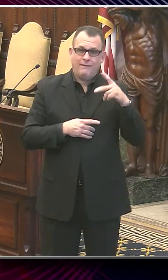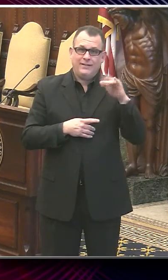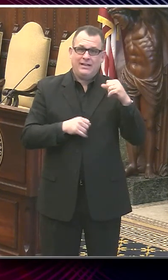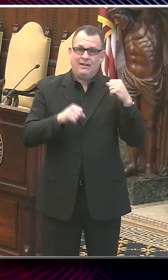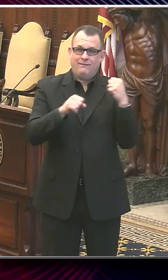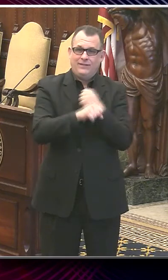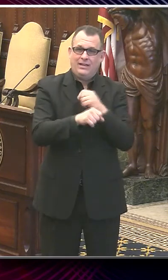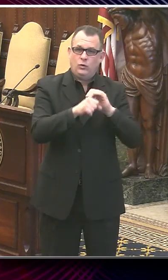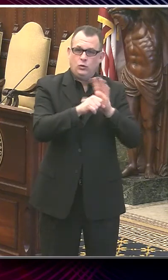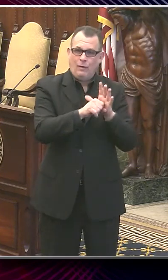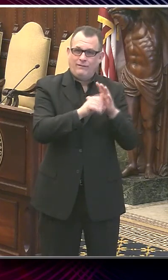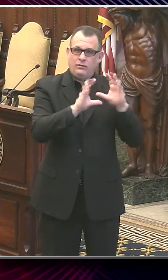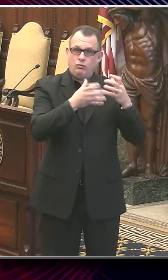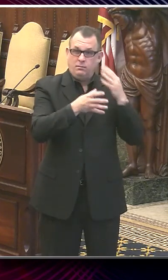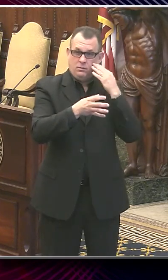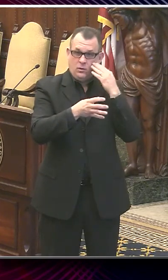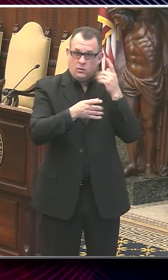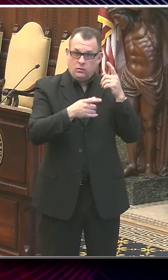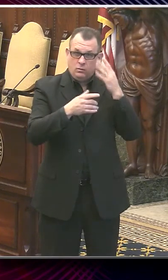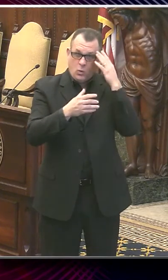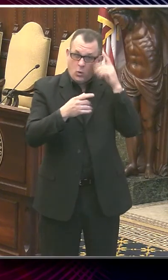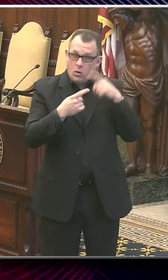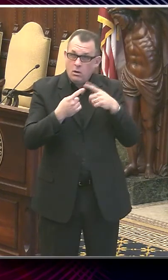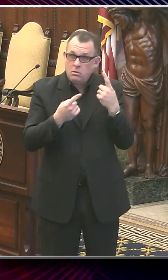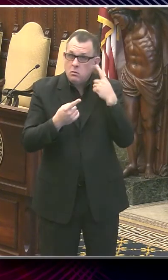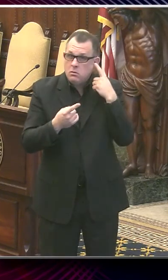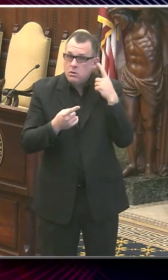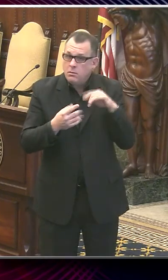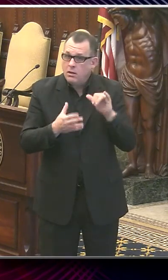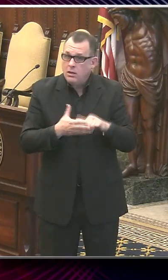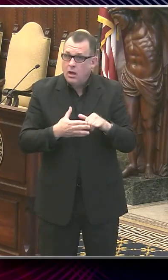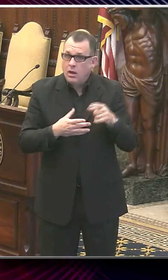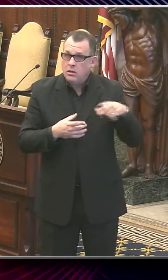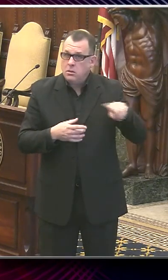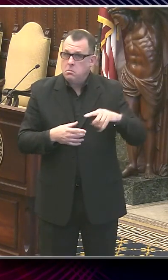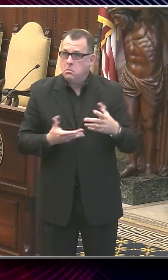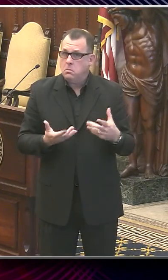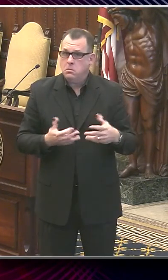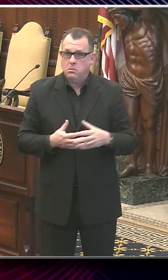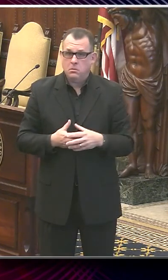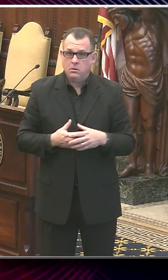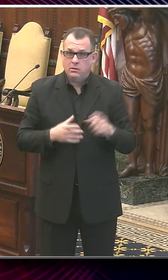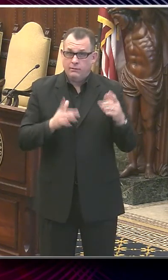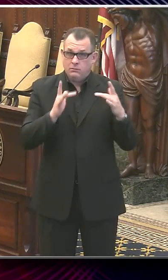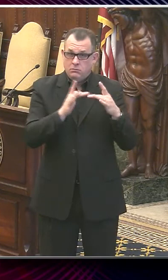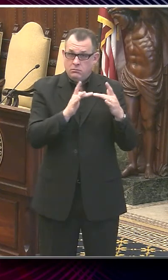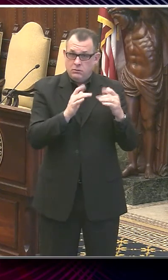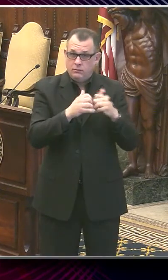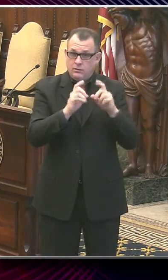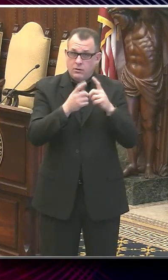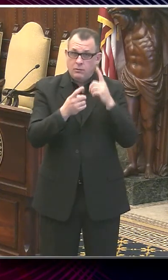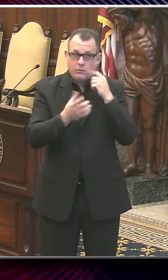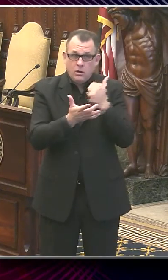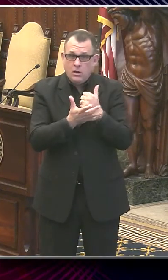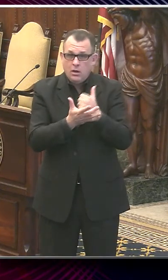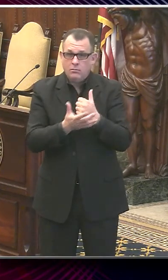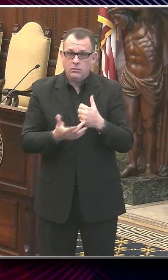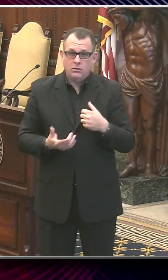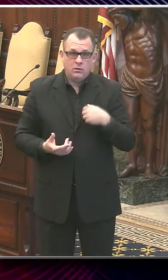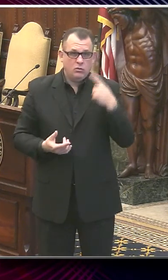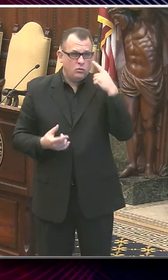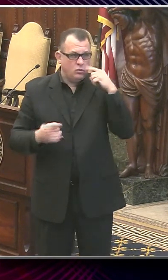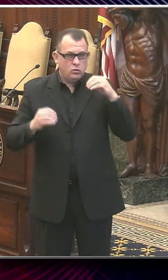you guys heard of complaints in that area? Have you been helping them, or have they been reaching out to the health department for help in that area? I have not heard of that being a